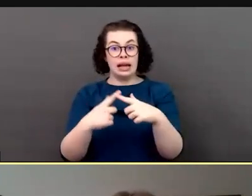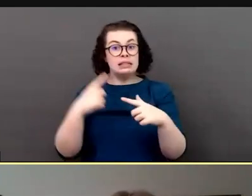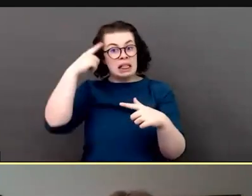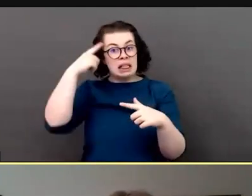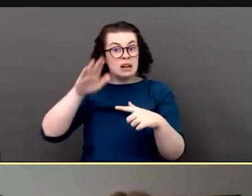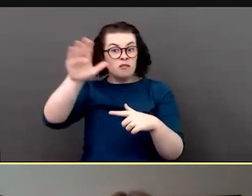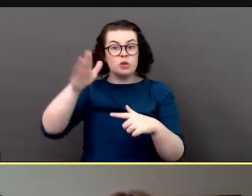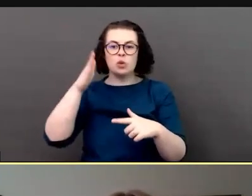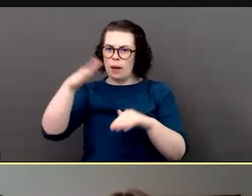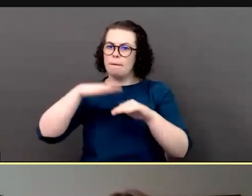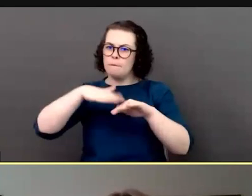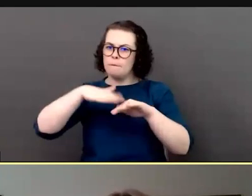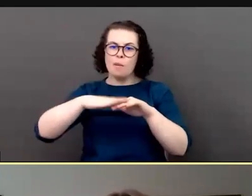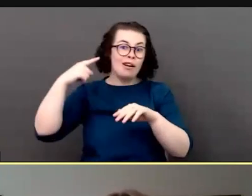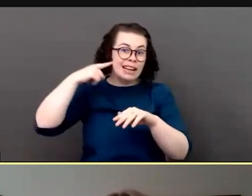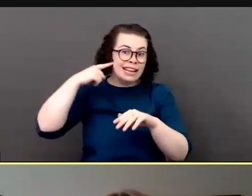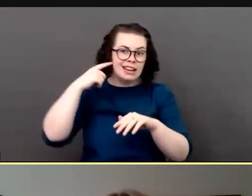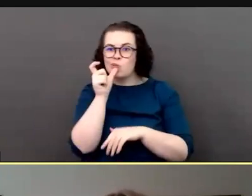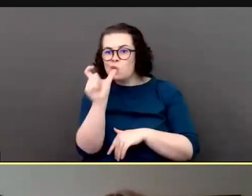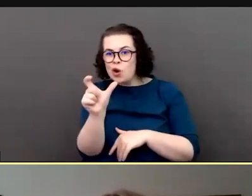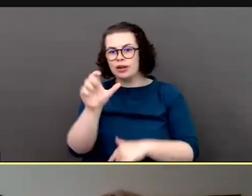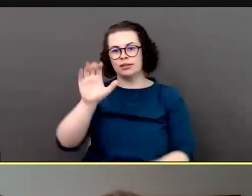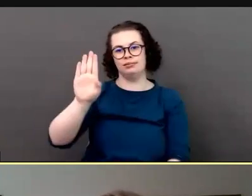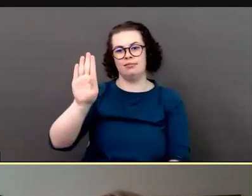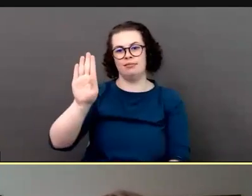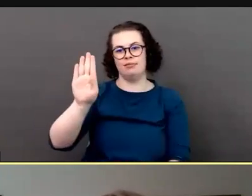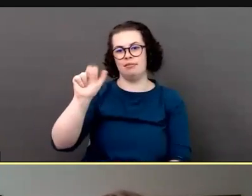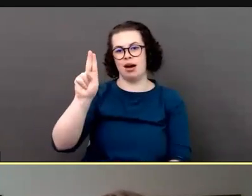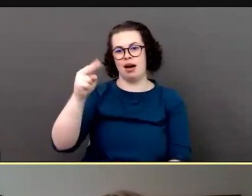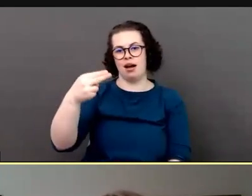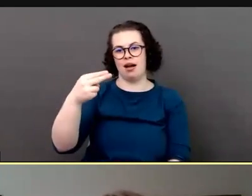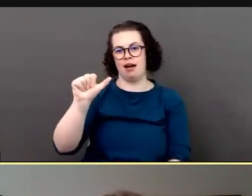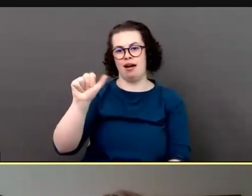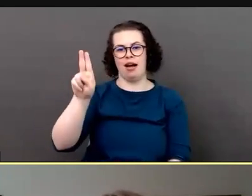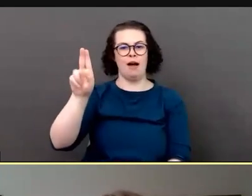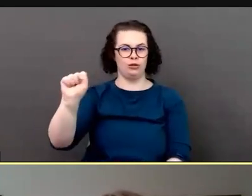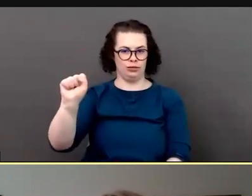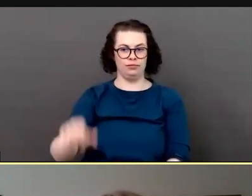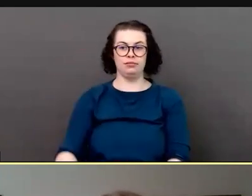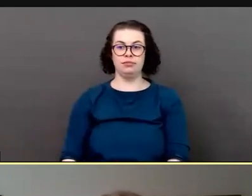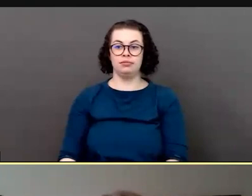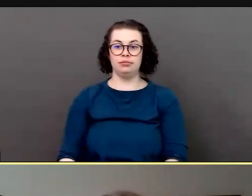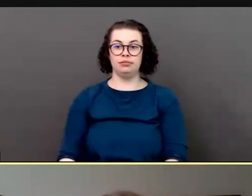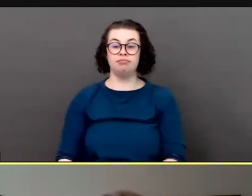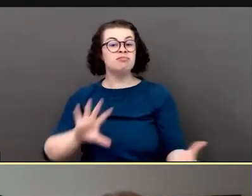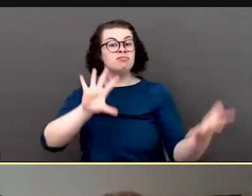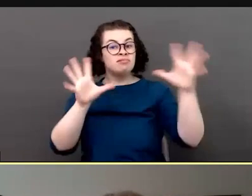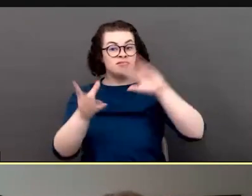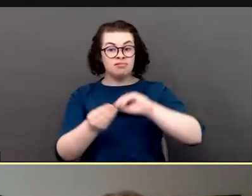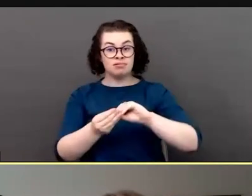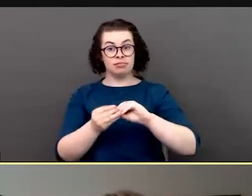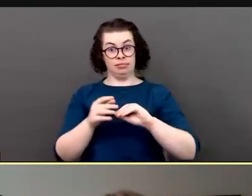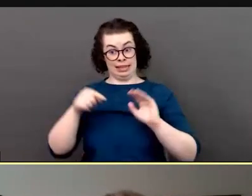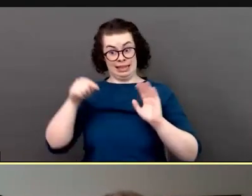respect. In the end, I would just like to finish by stating that this standard and